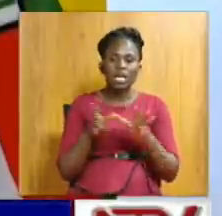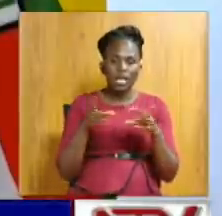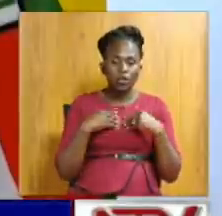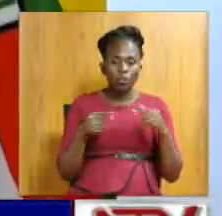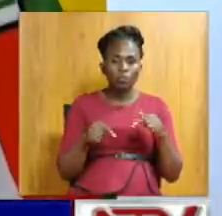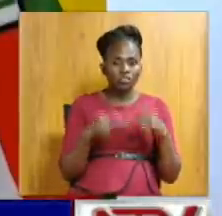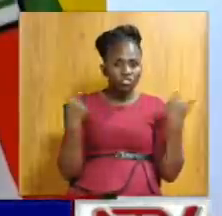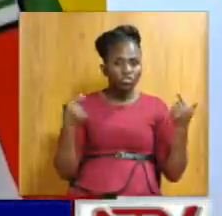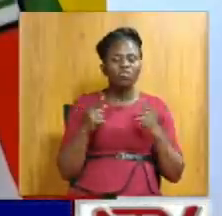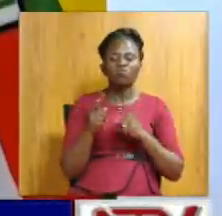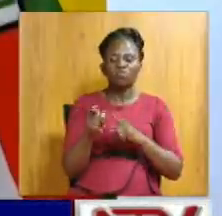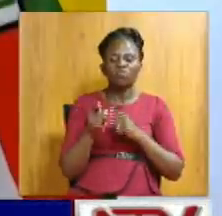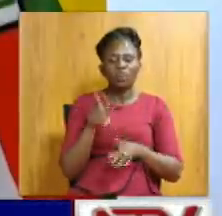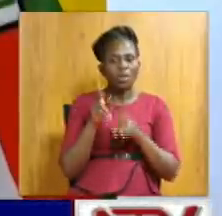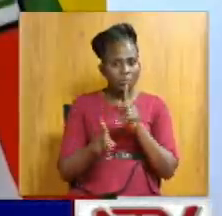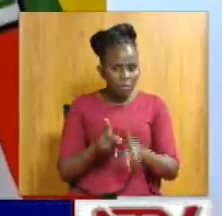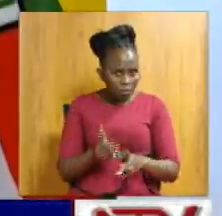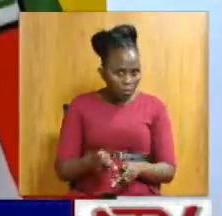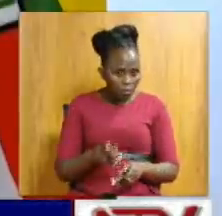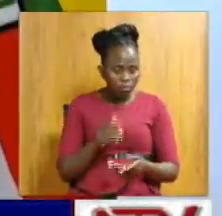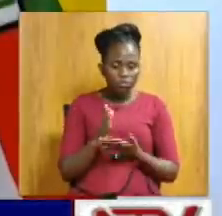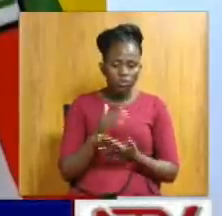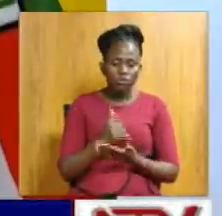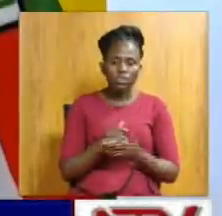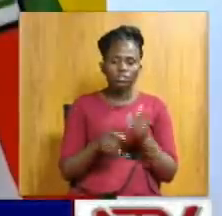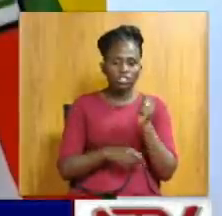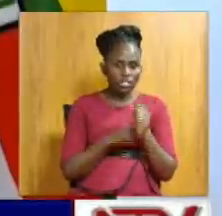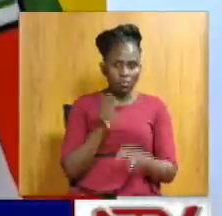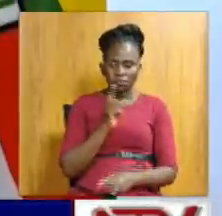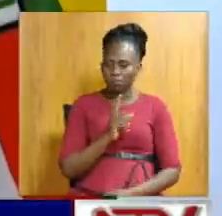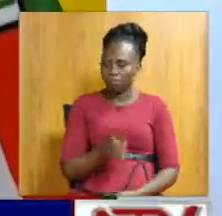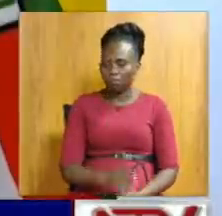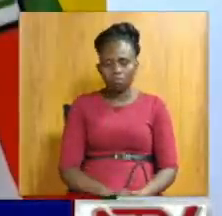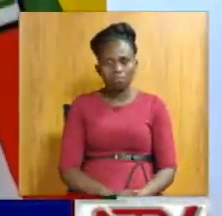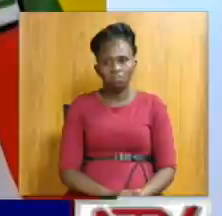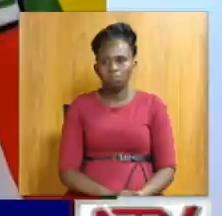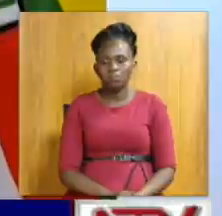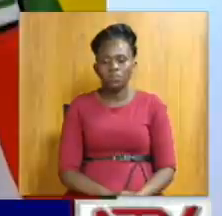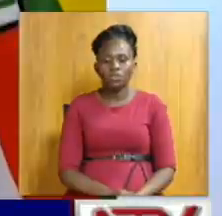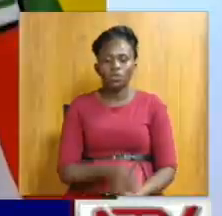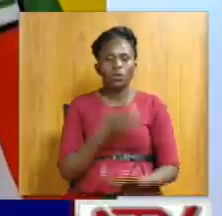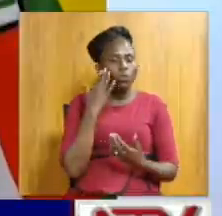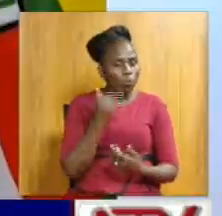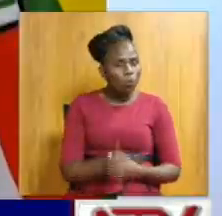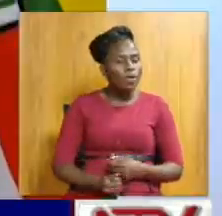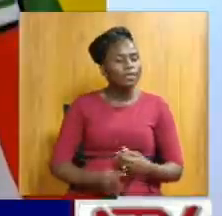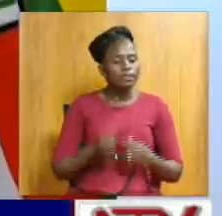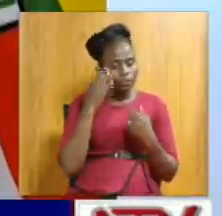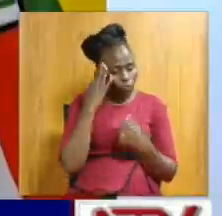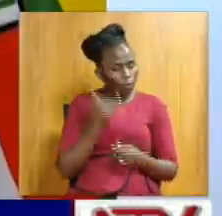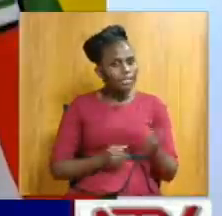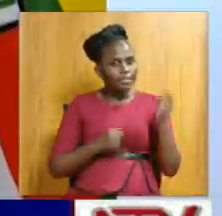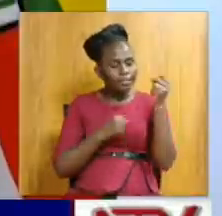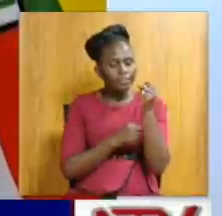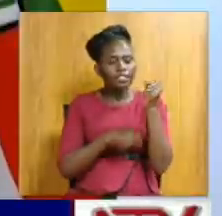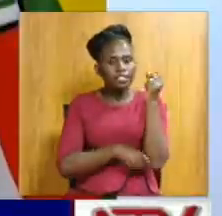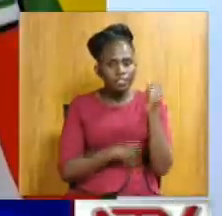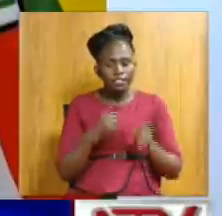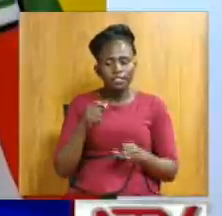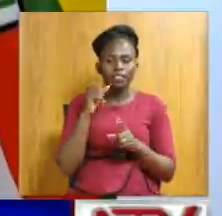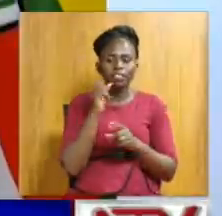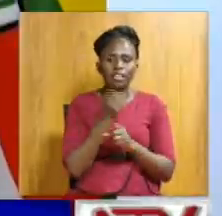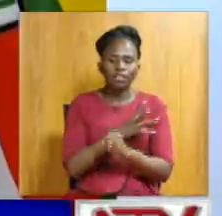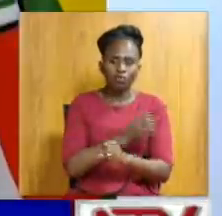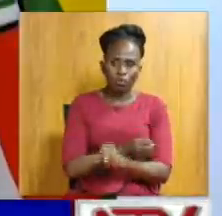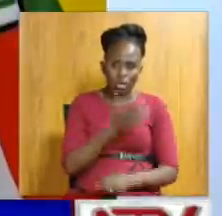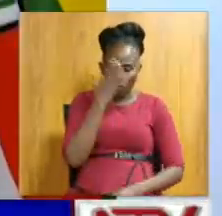intimidate people cheat etc. Why only cheat in Kayunga? Why not in the few other